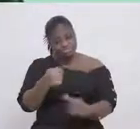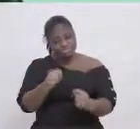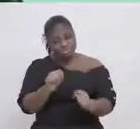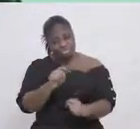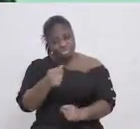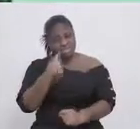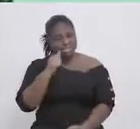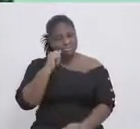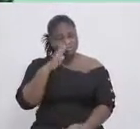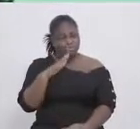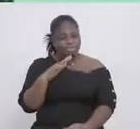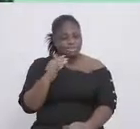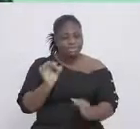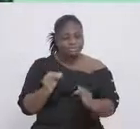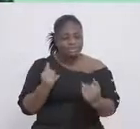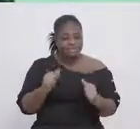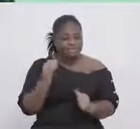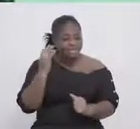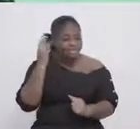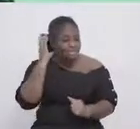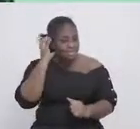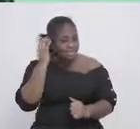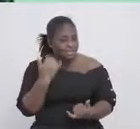Can you hear me?